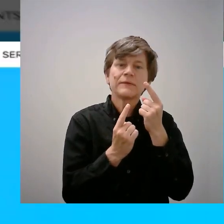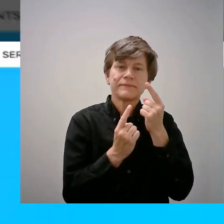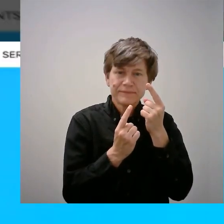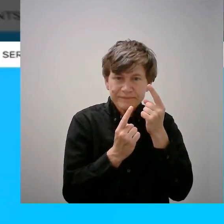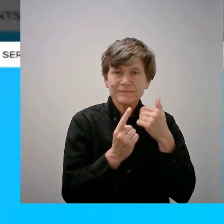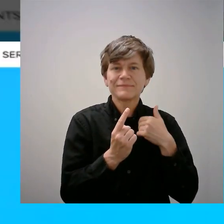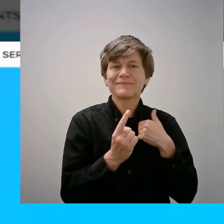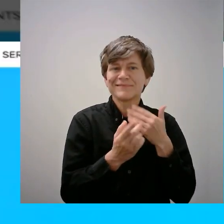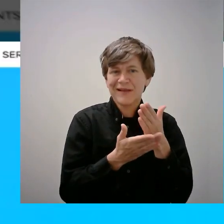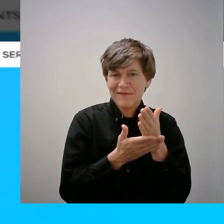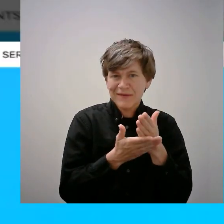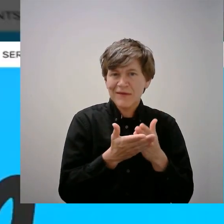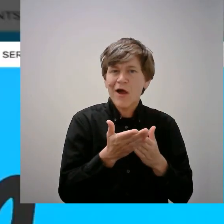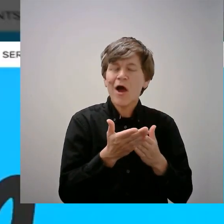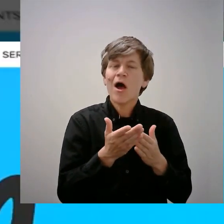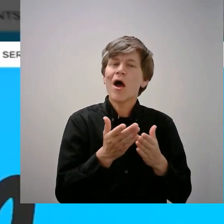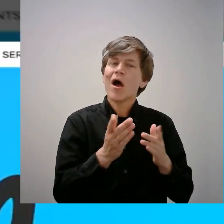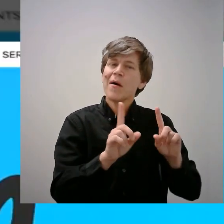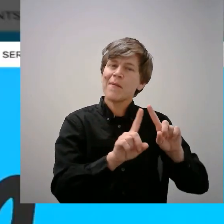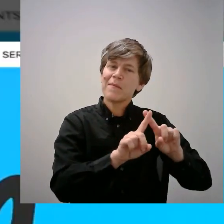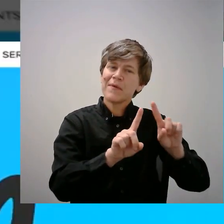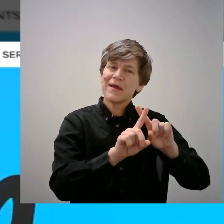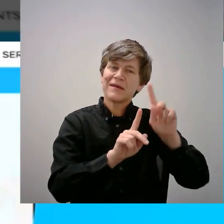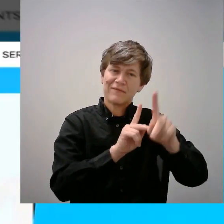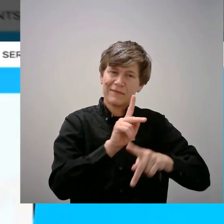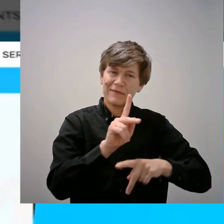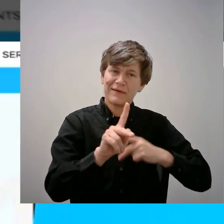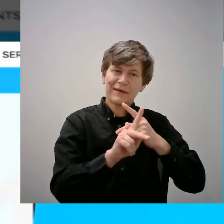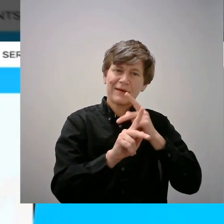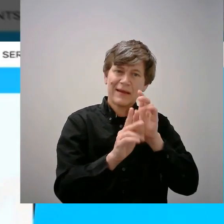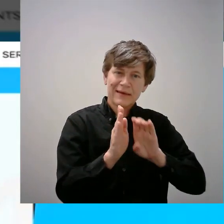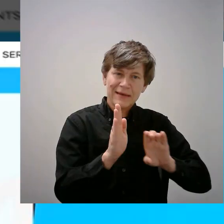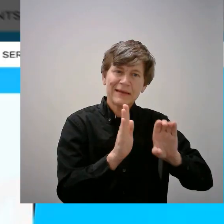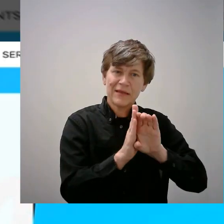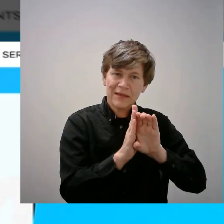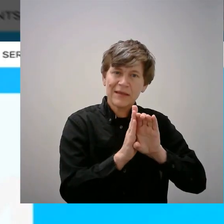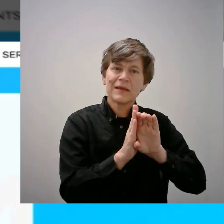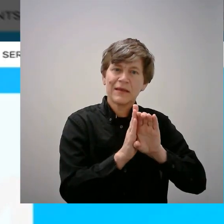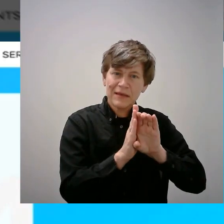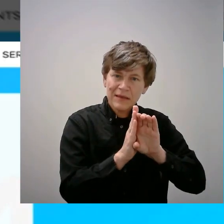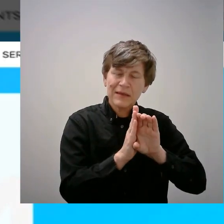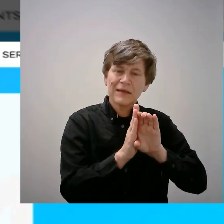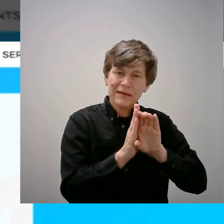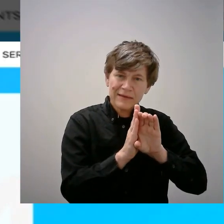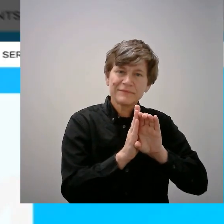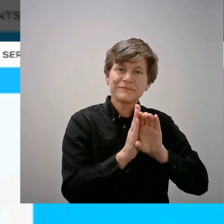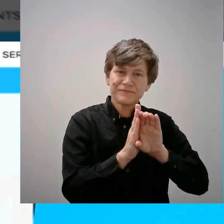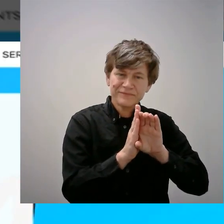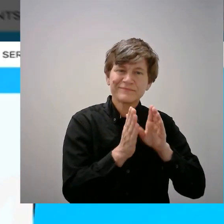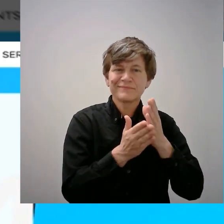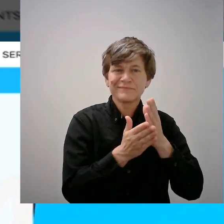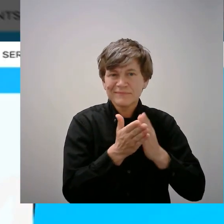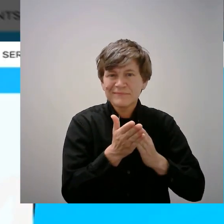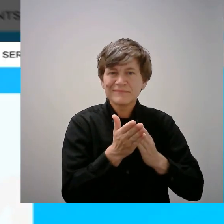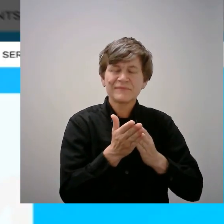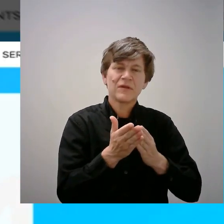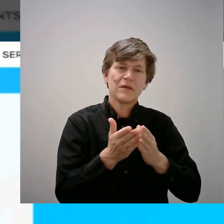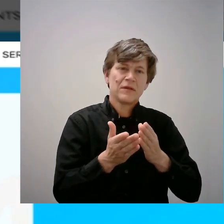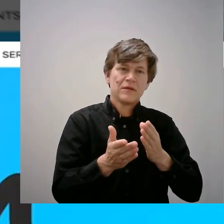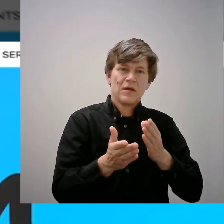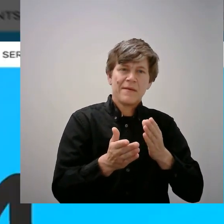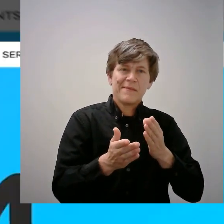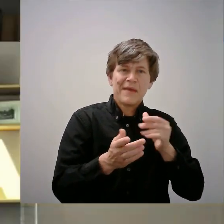some alternate characters, that it has some open type features where things are swapped out, that not every T and every